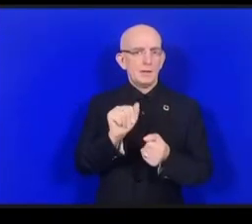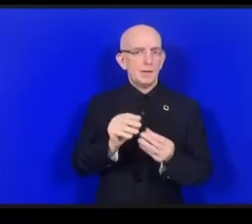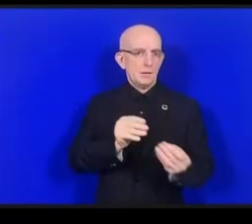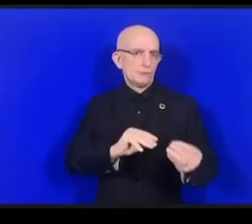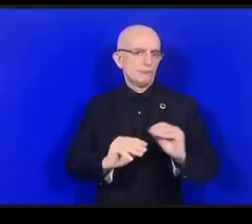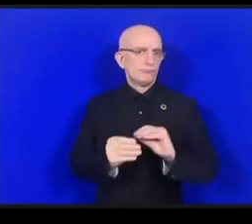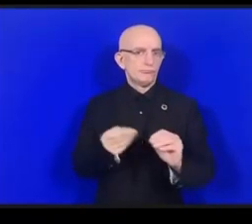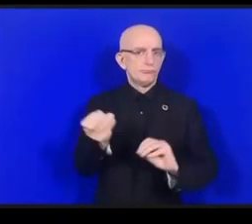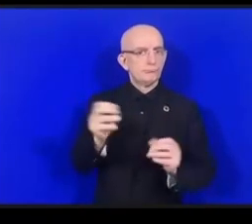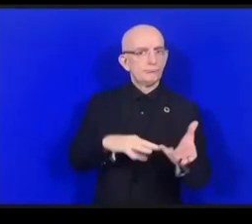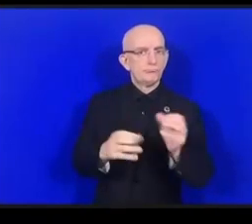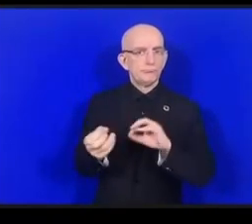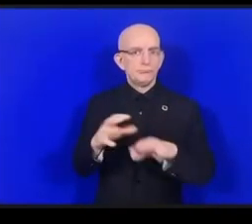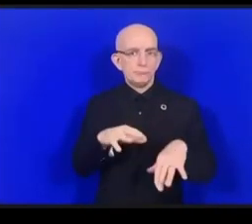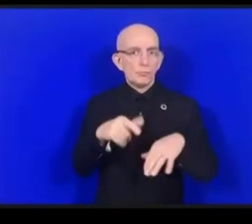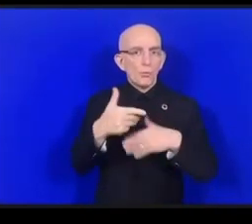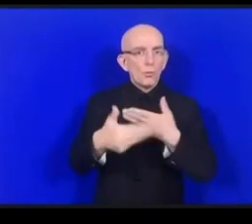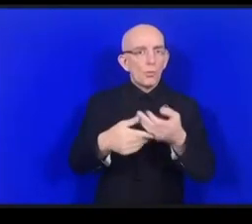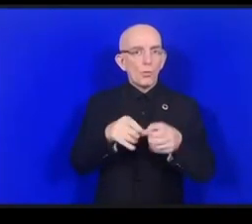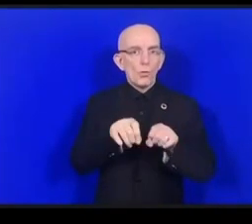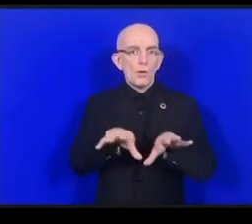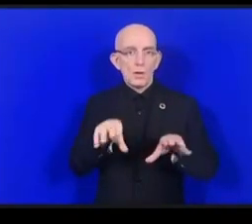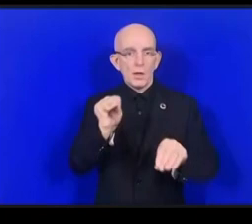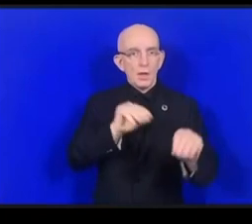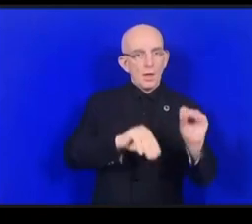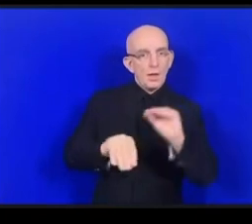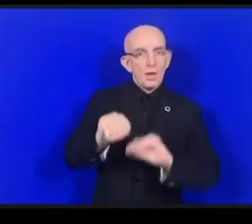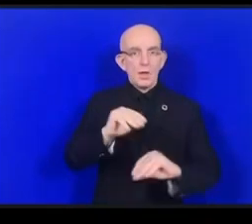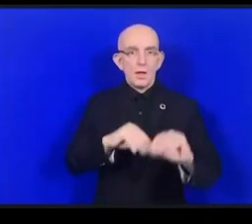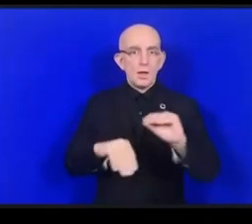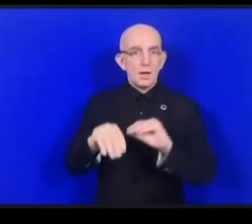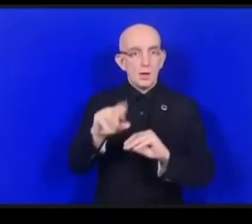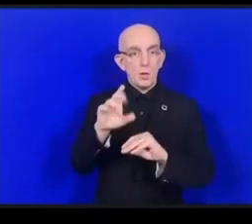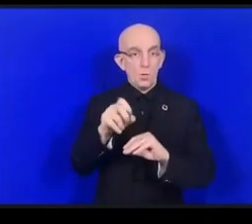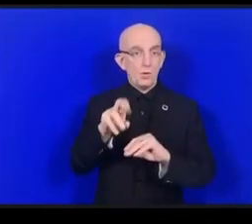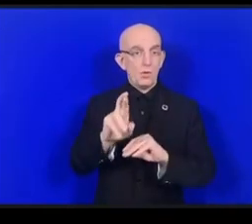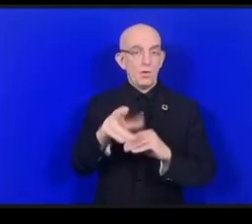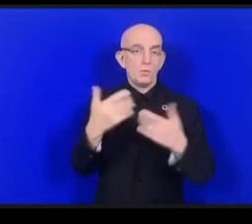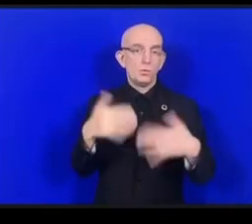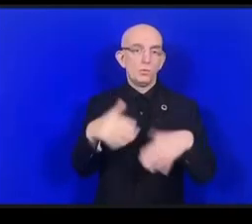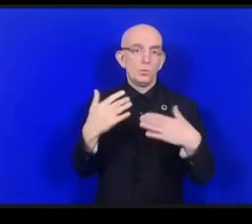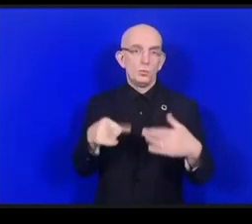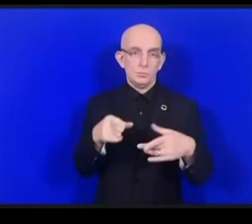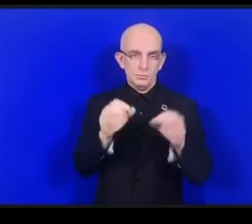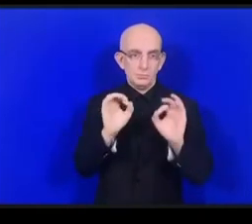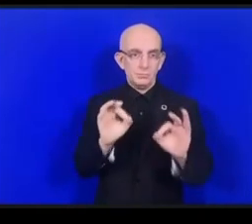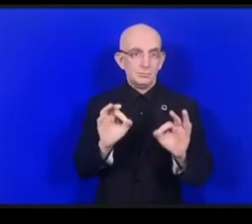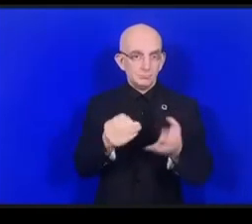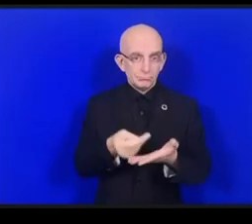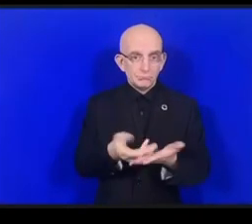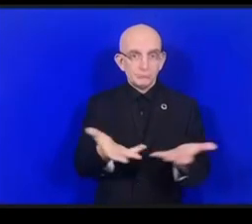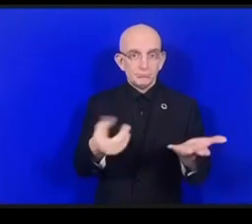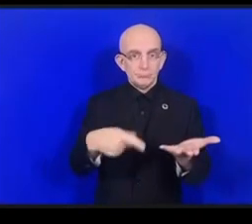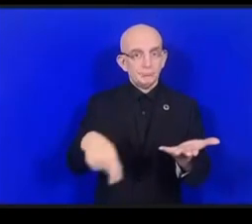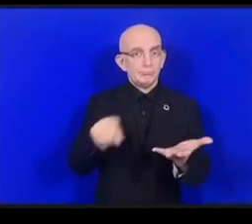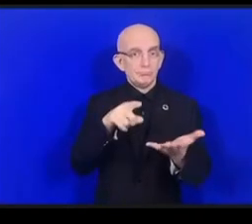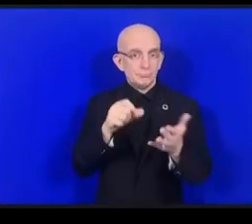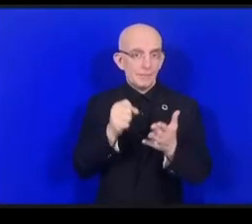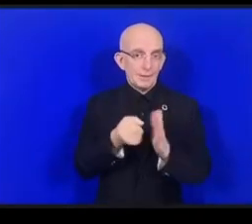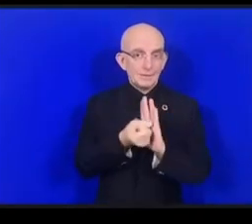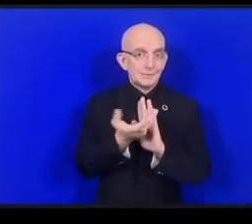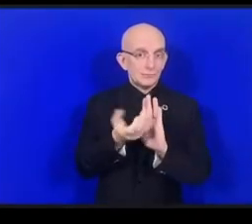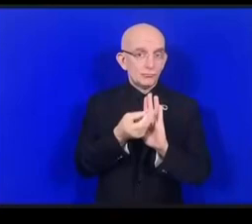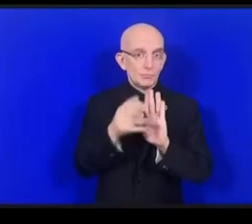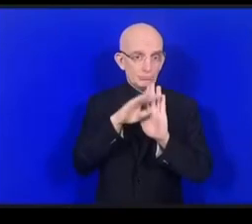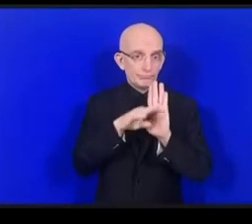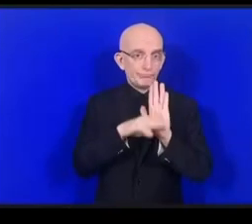I think this is really key when we're talking about the SDGs and the acceleration of them. So we really need open.